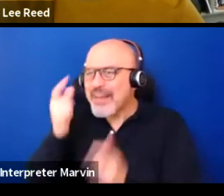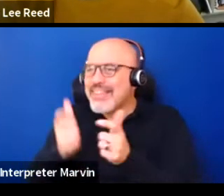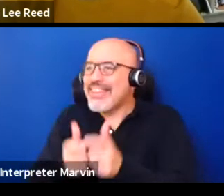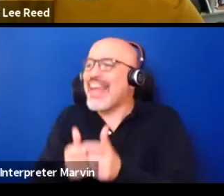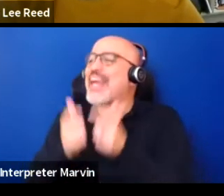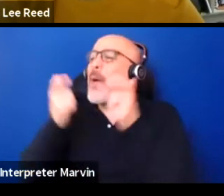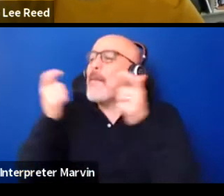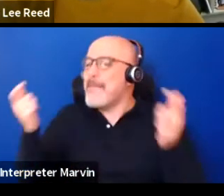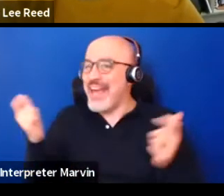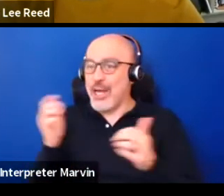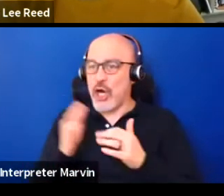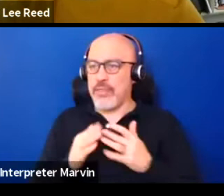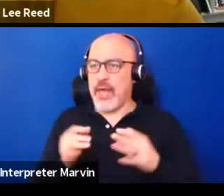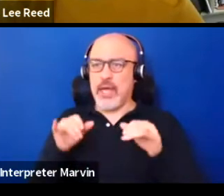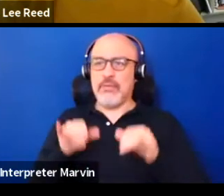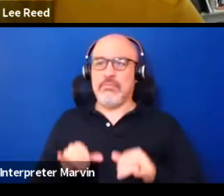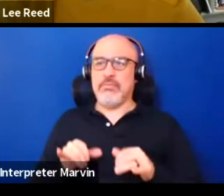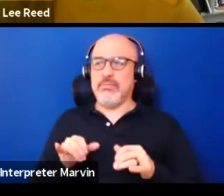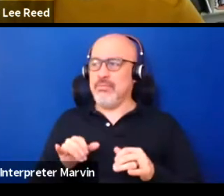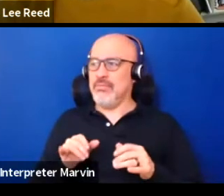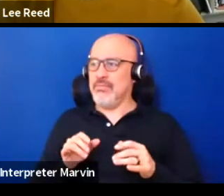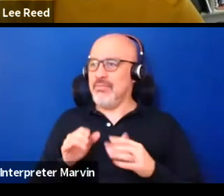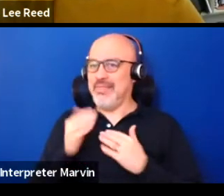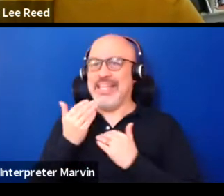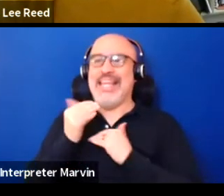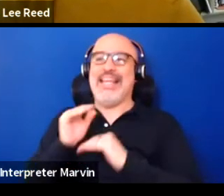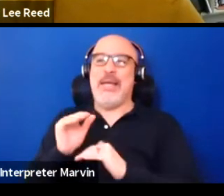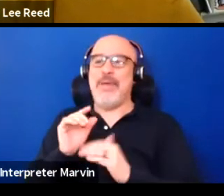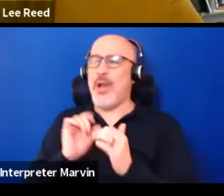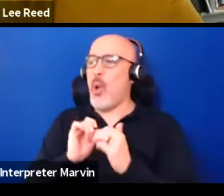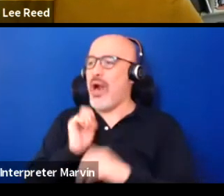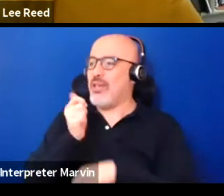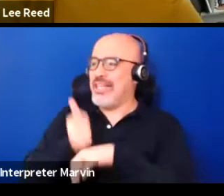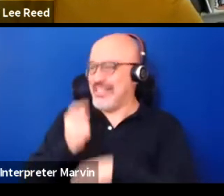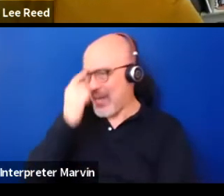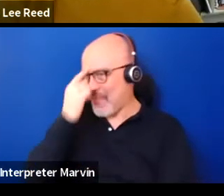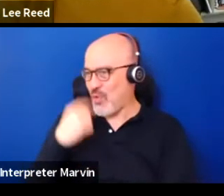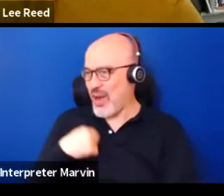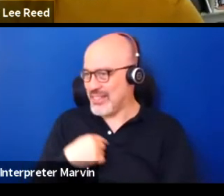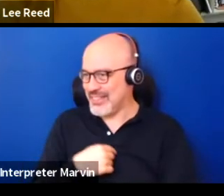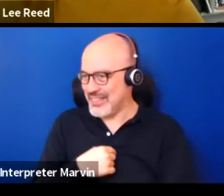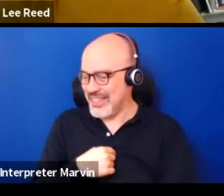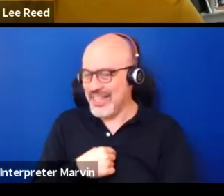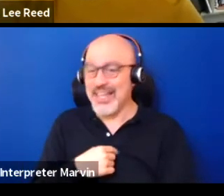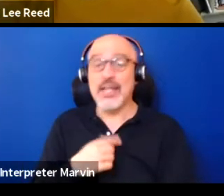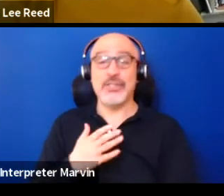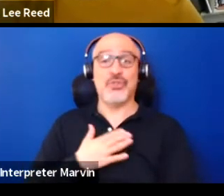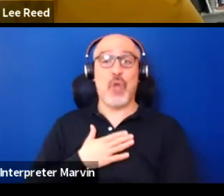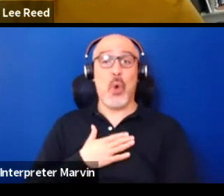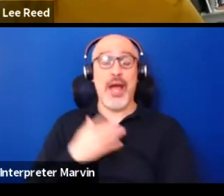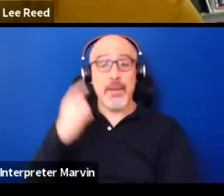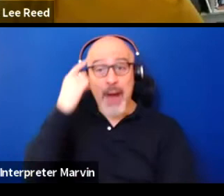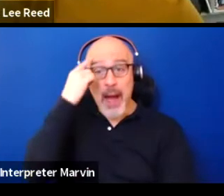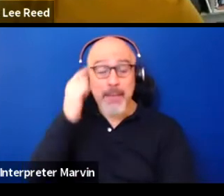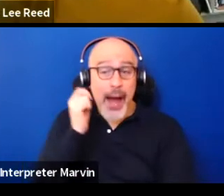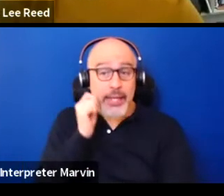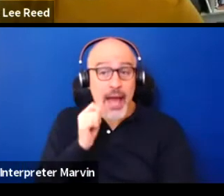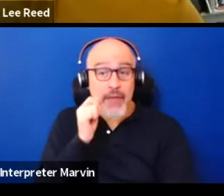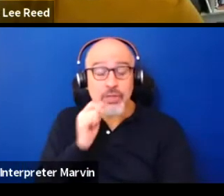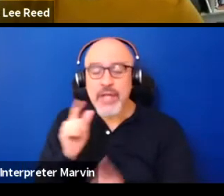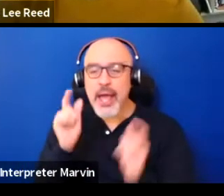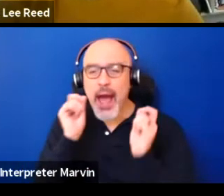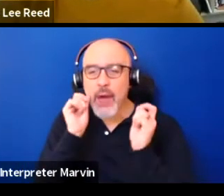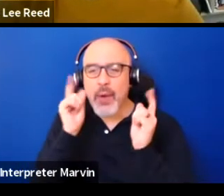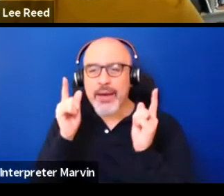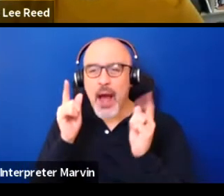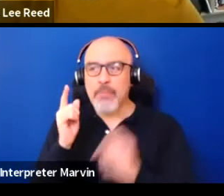what they have set out for us to, how they have set out for us to think." So in my mind, every day when I wake up, I'm